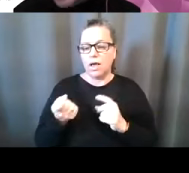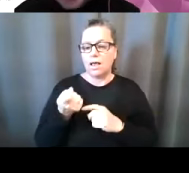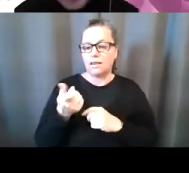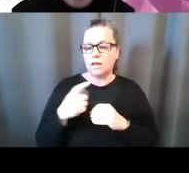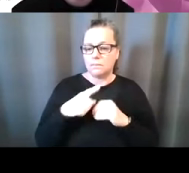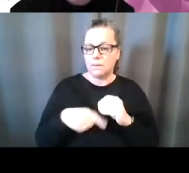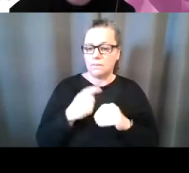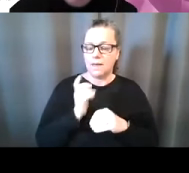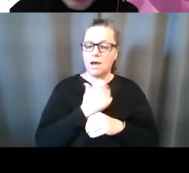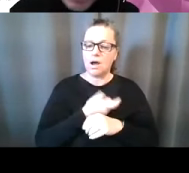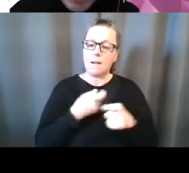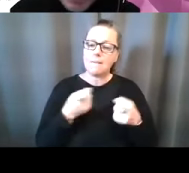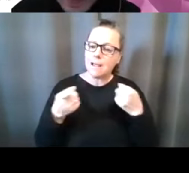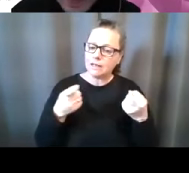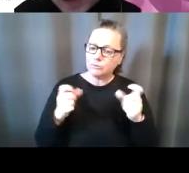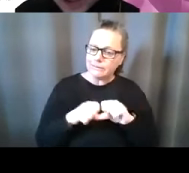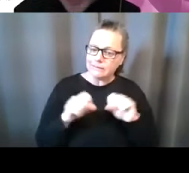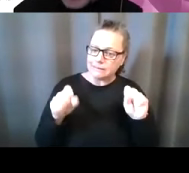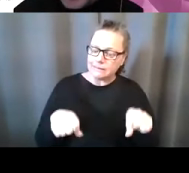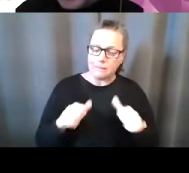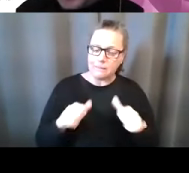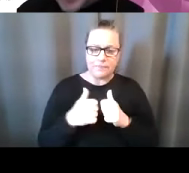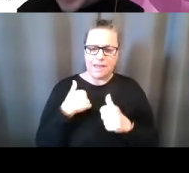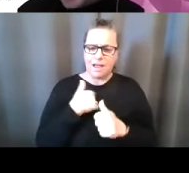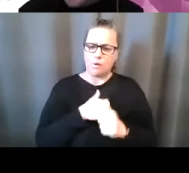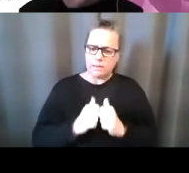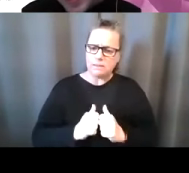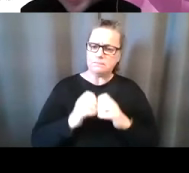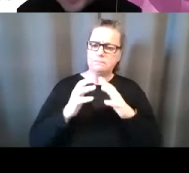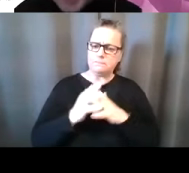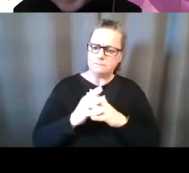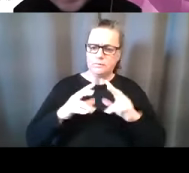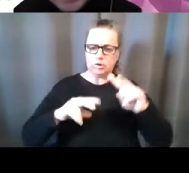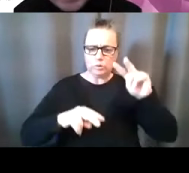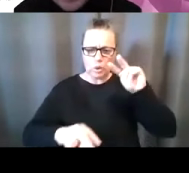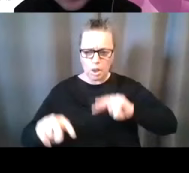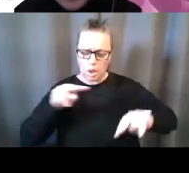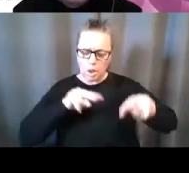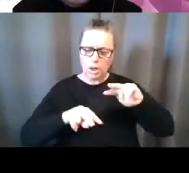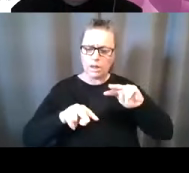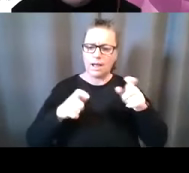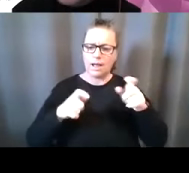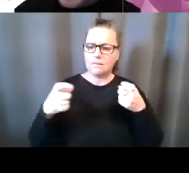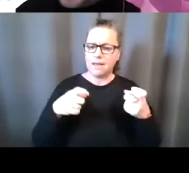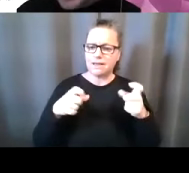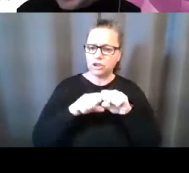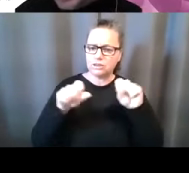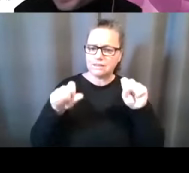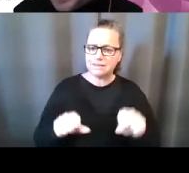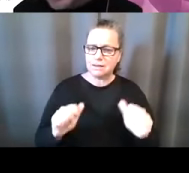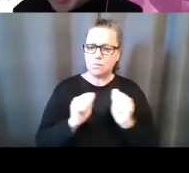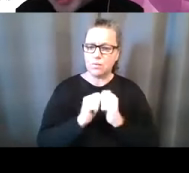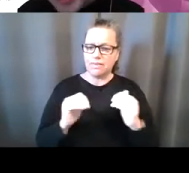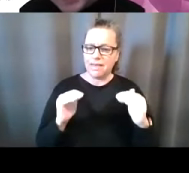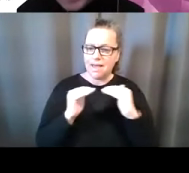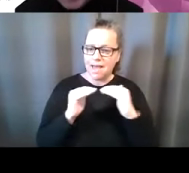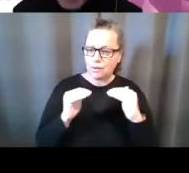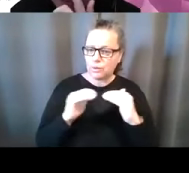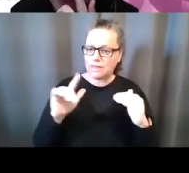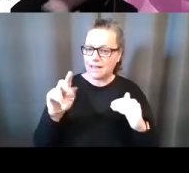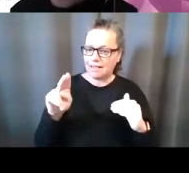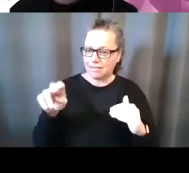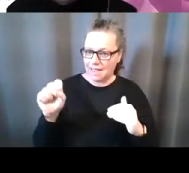our management system and how we started to take a look at our management system with an equity lens. And Shauna is going